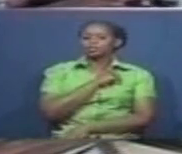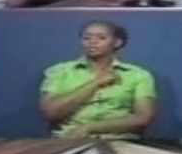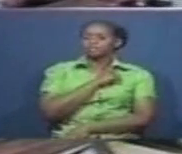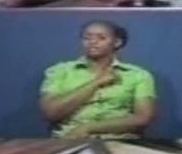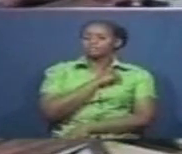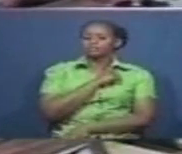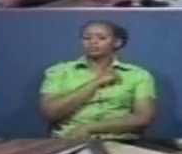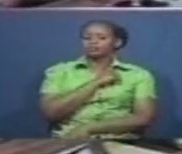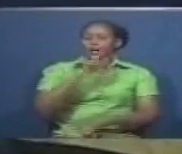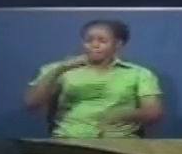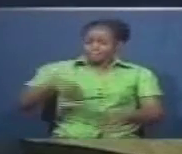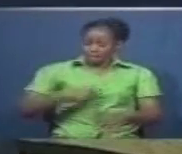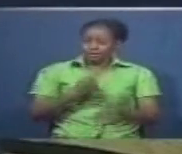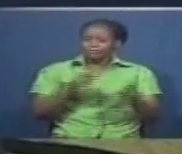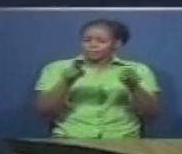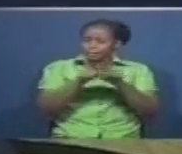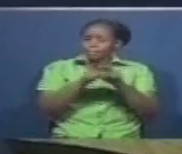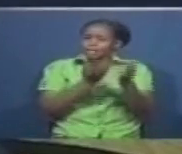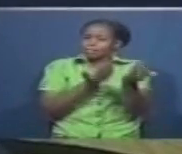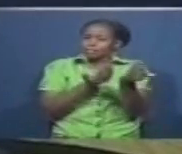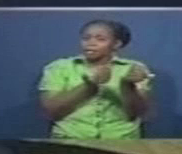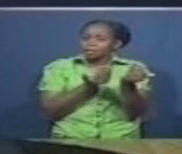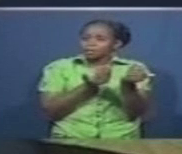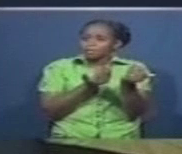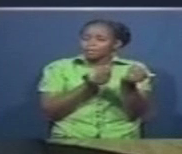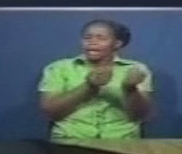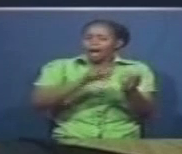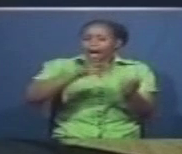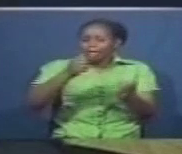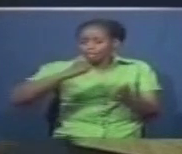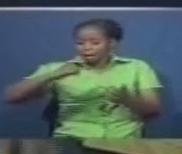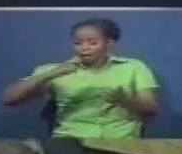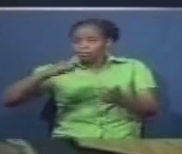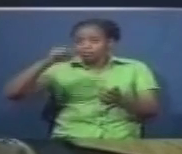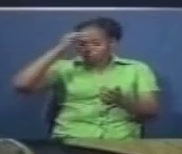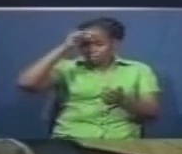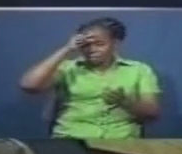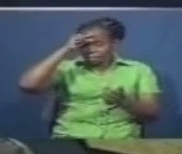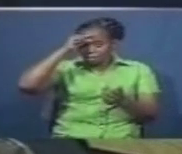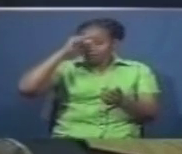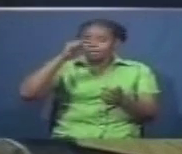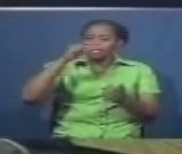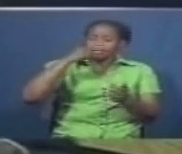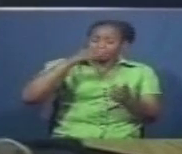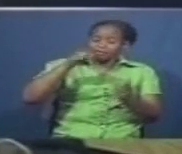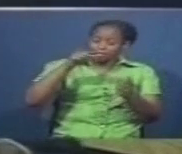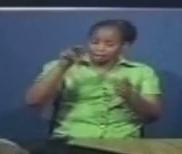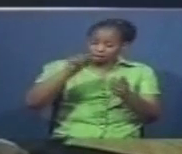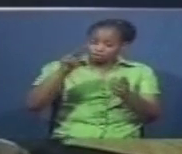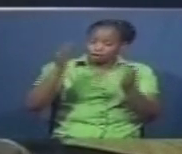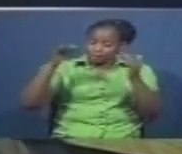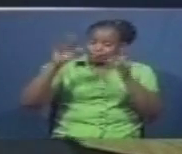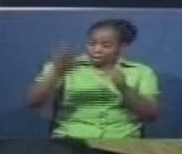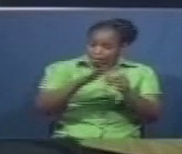I equally expect that the other arms of government, namely the legislative and